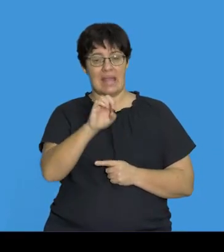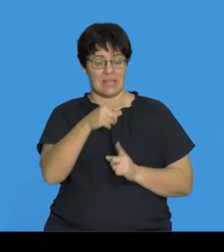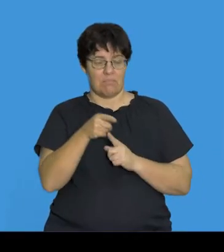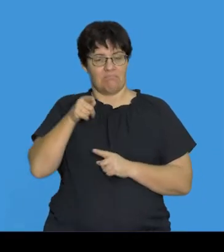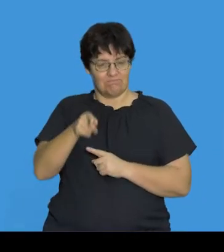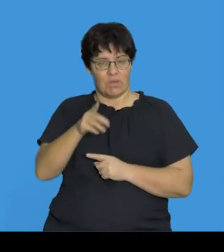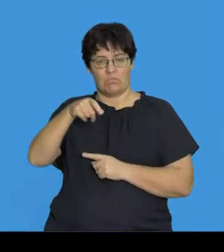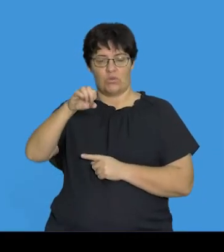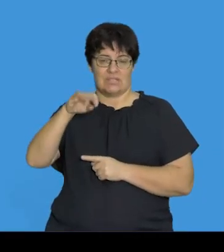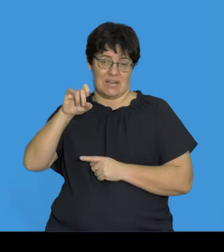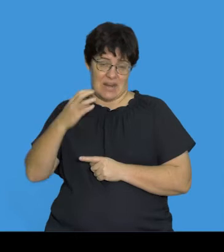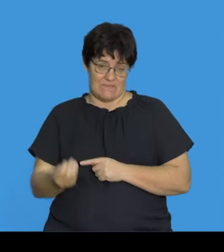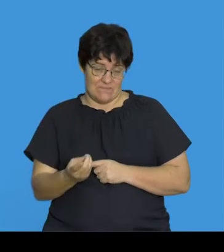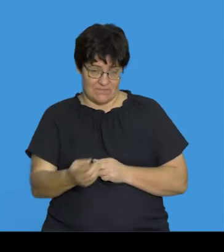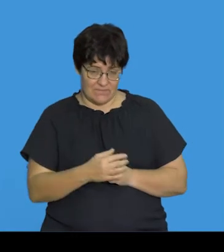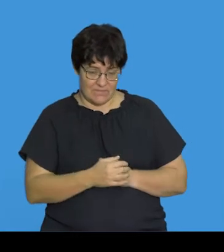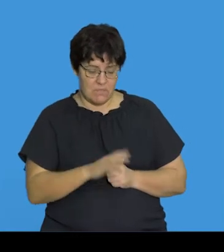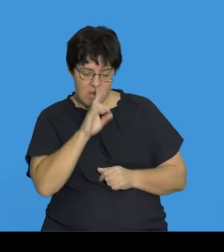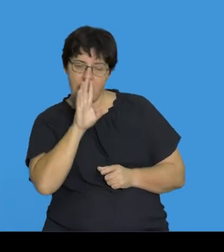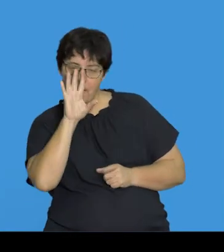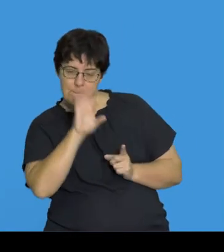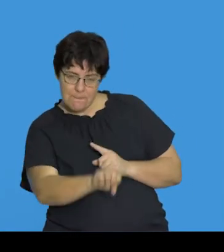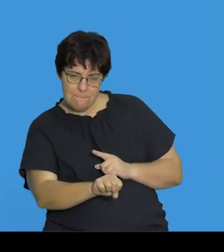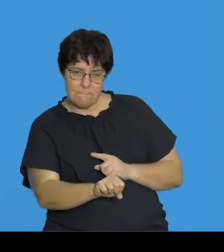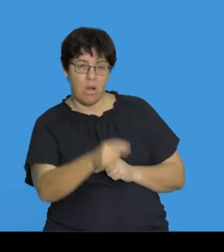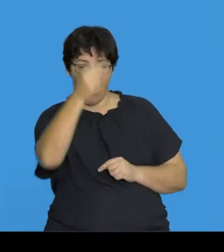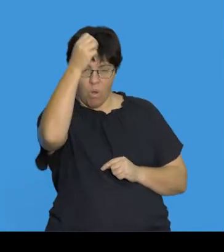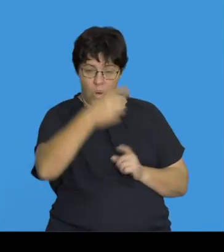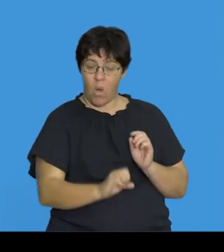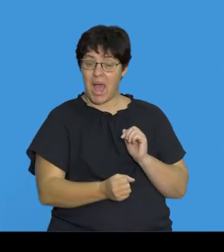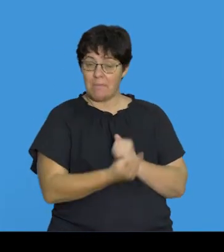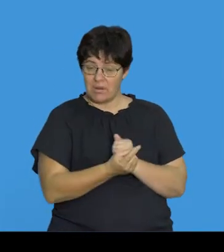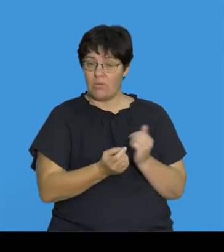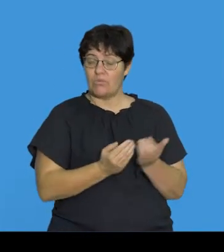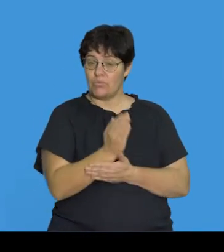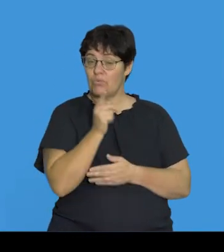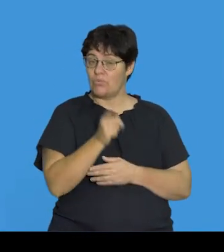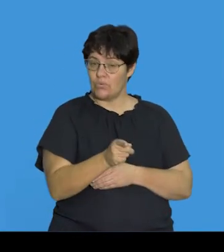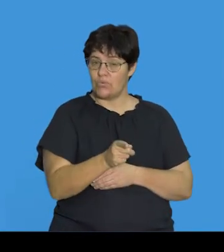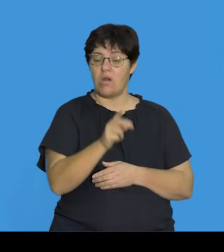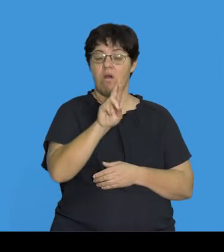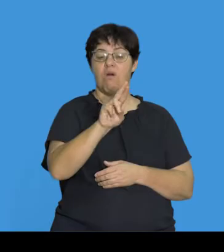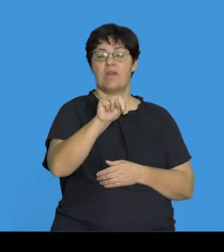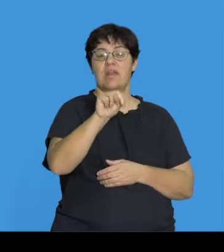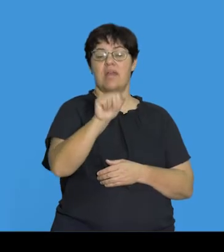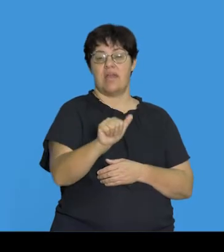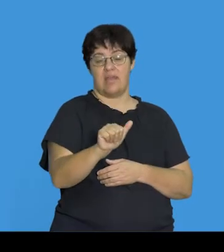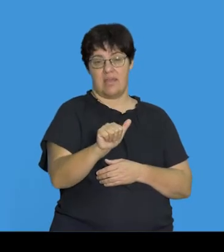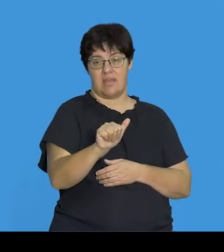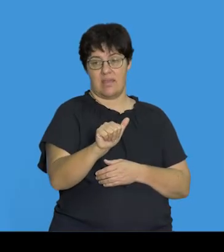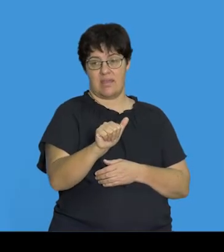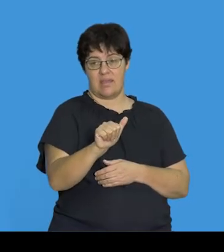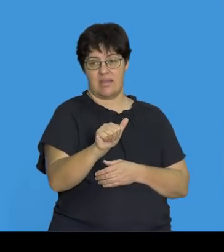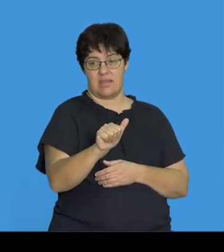a protein. We need to recognize that all of this is happening through an enzyme called RNA